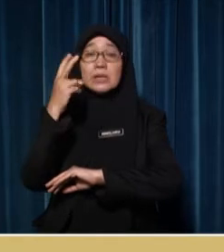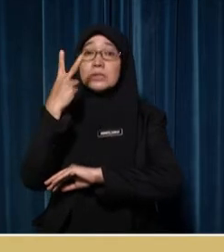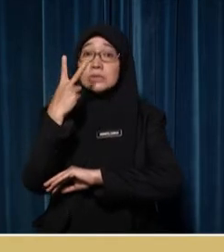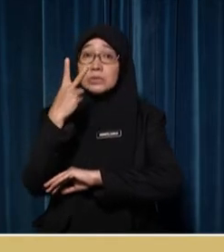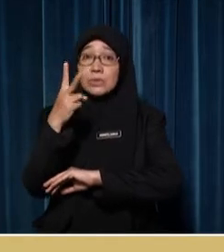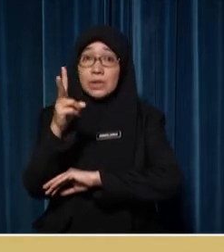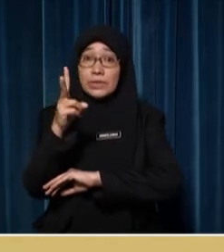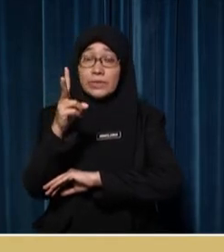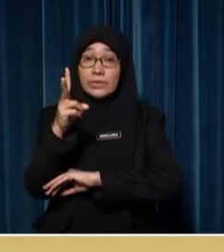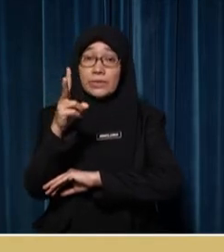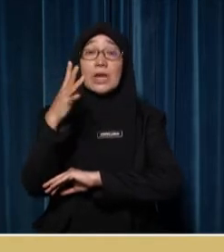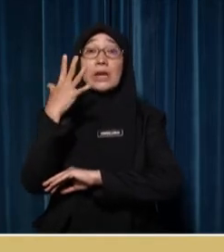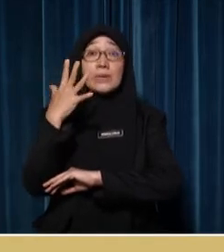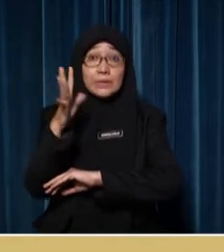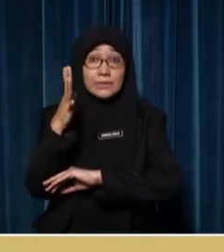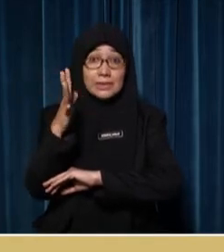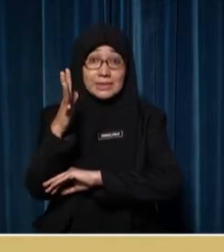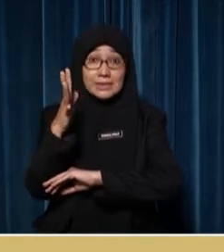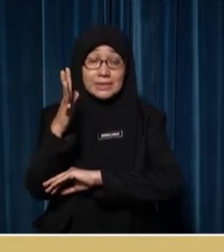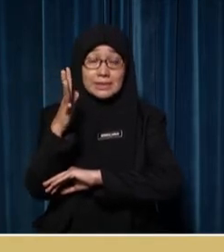12, 15.